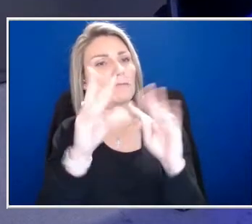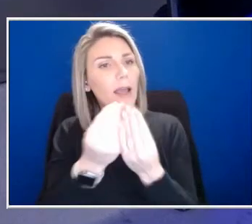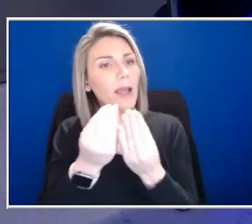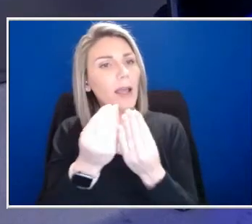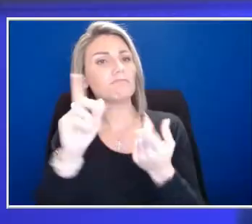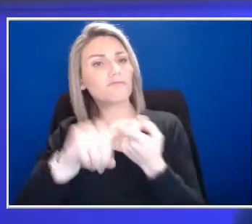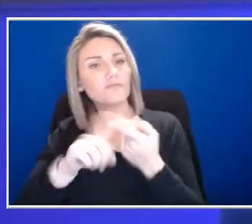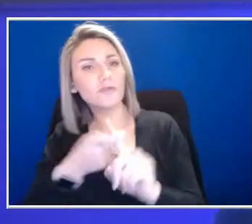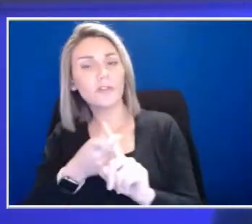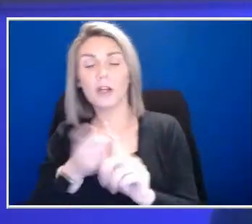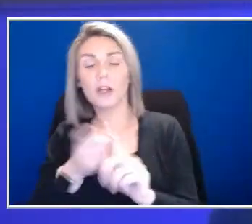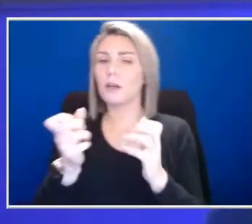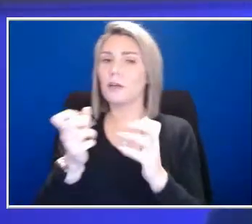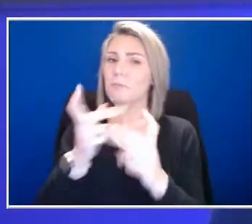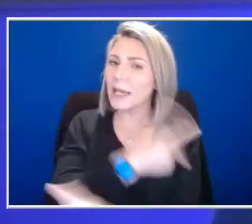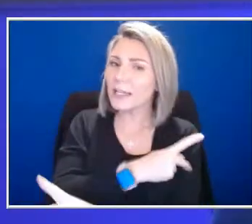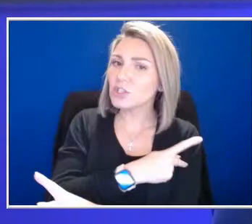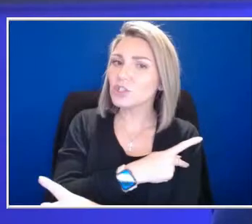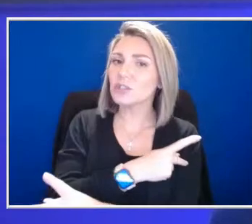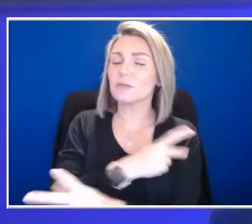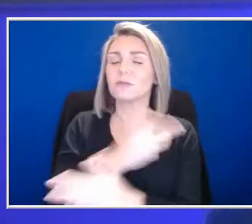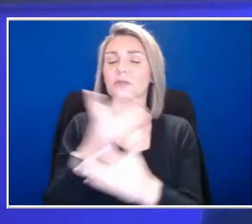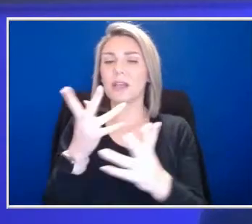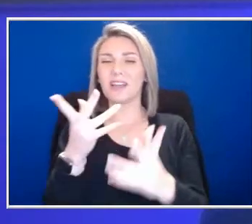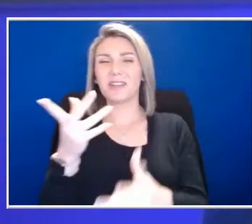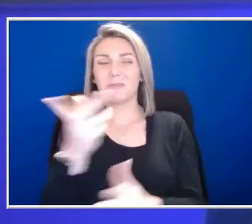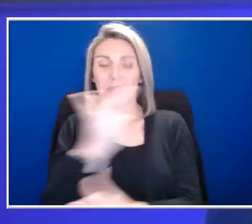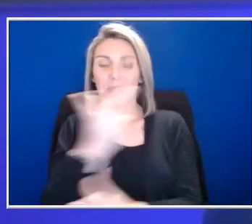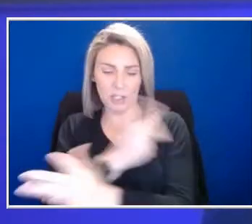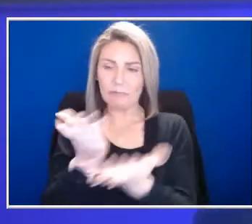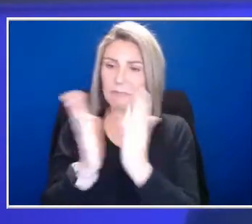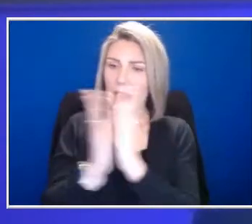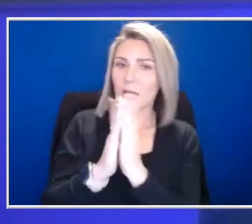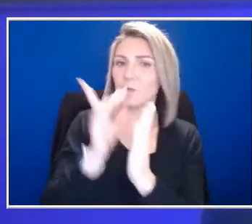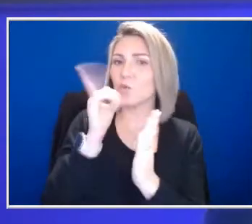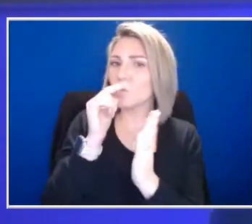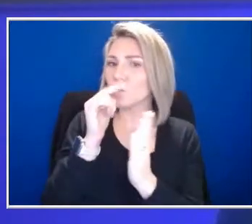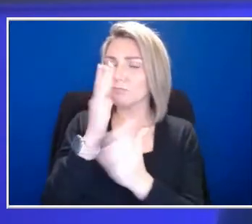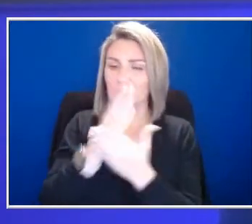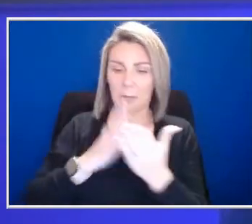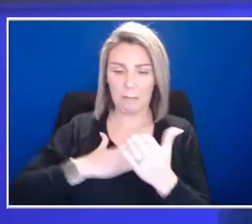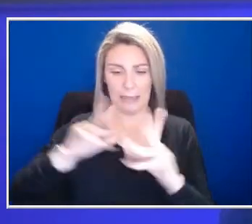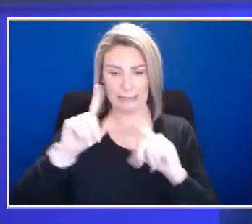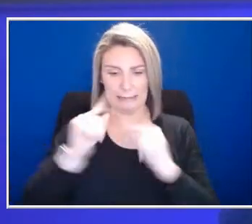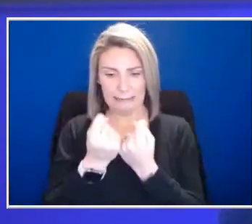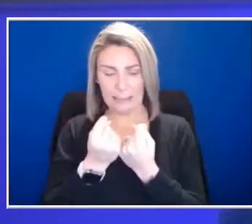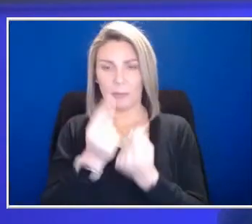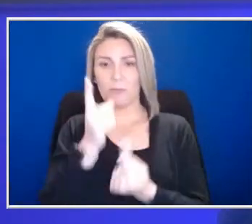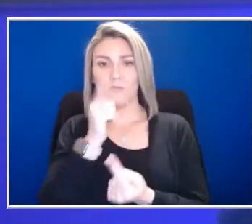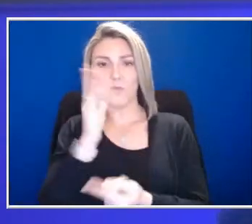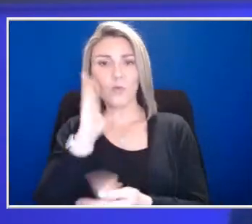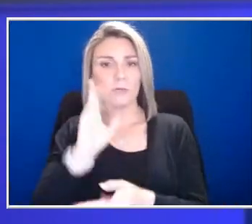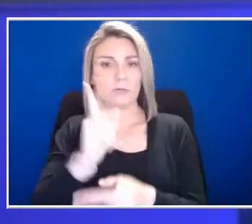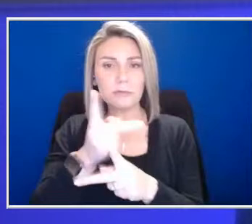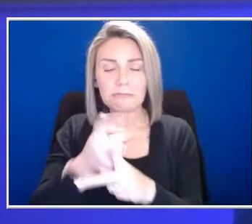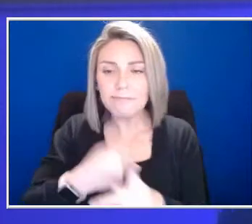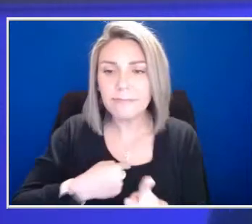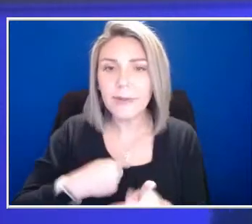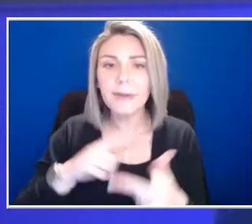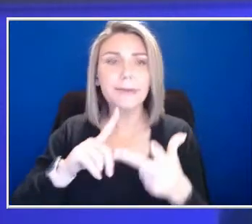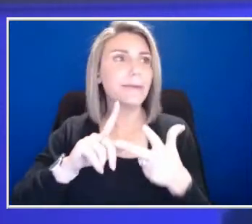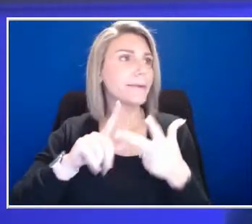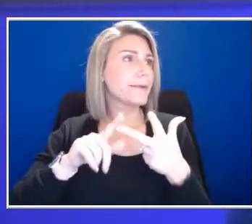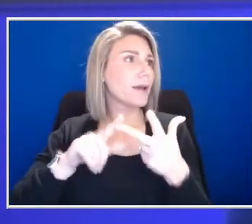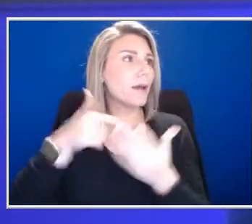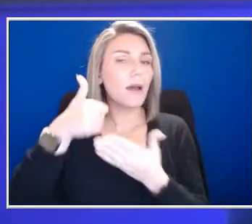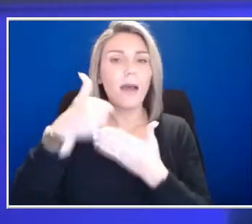want to know who's on my team, who's going to be taking care of me and helping me attack this, fight